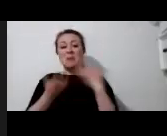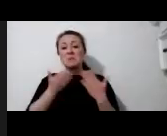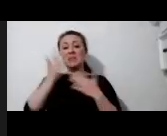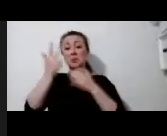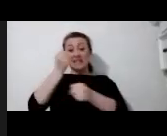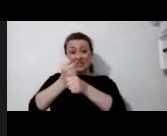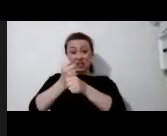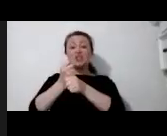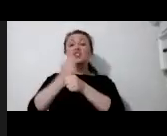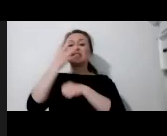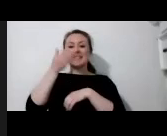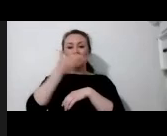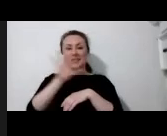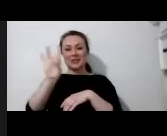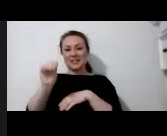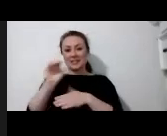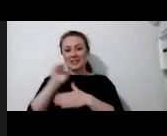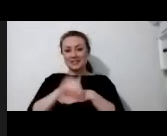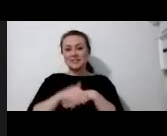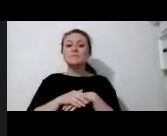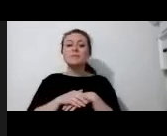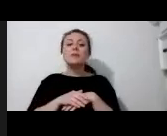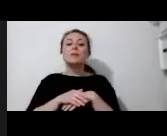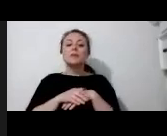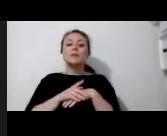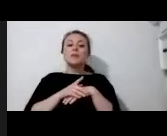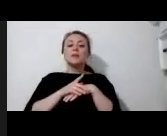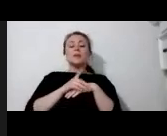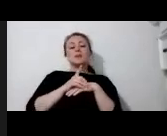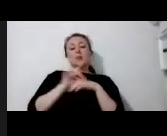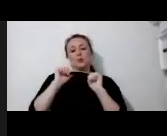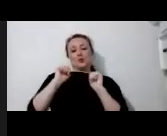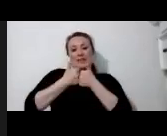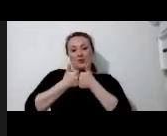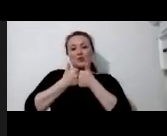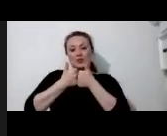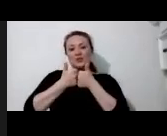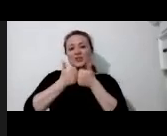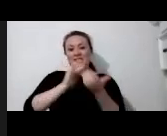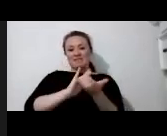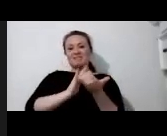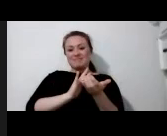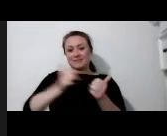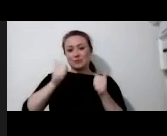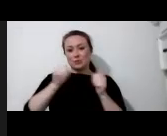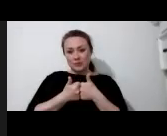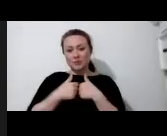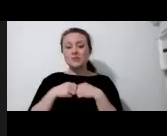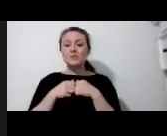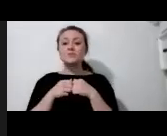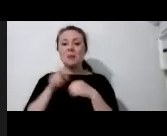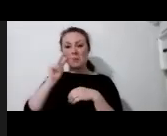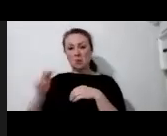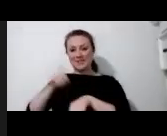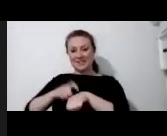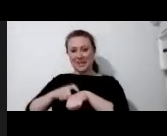slide. Clinical challenges. And I just want to just mention a few of these things, just kind of looking at the time, but